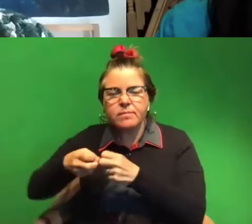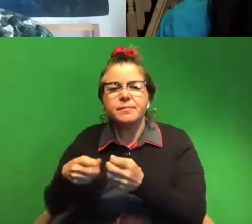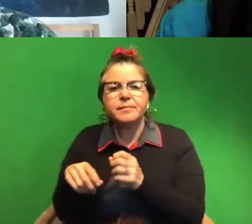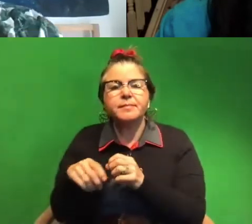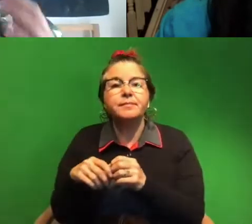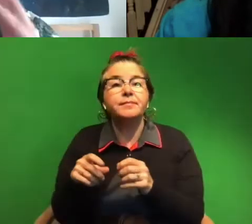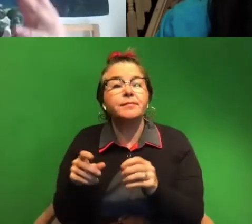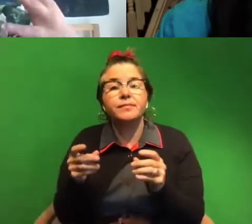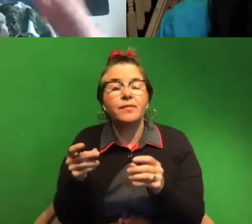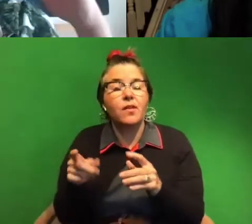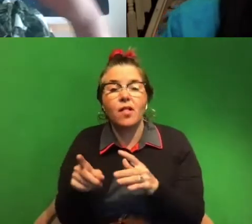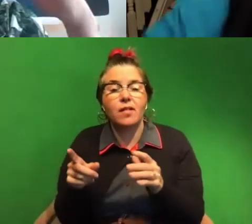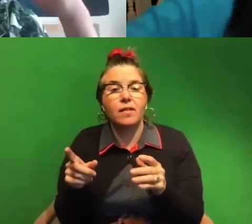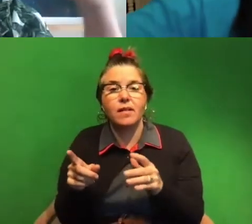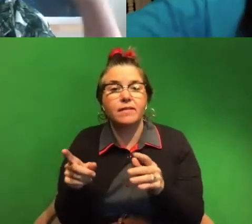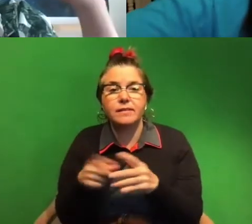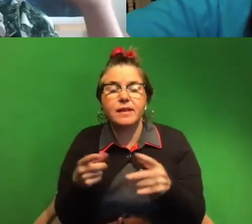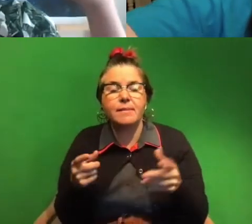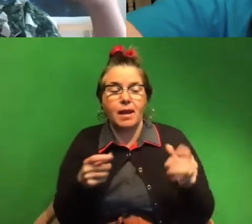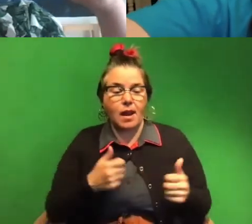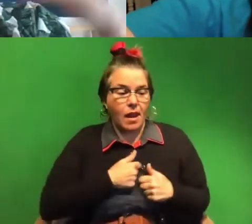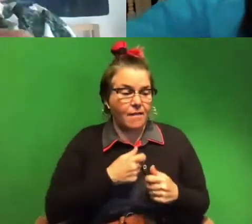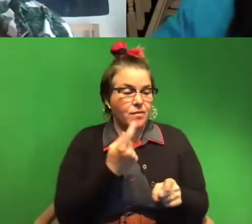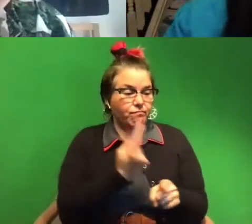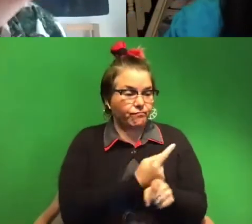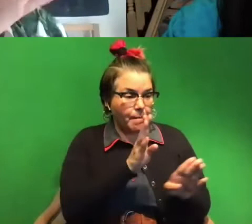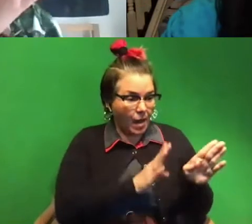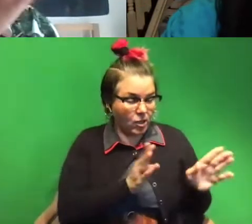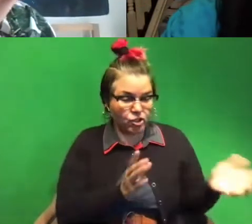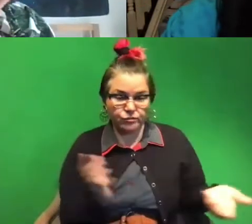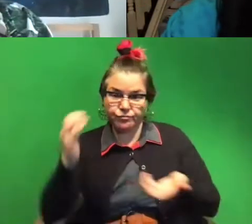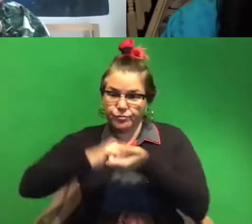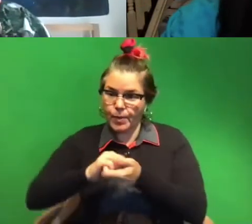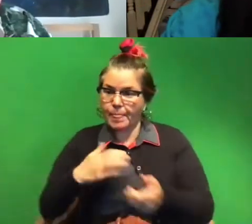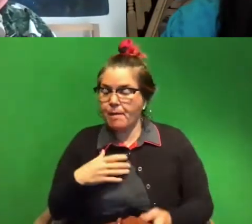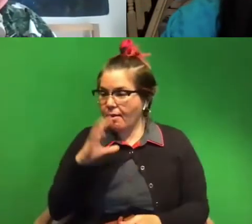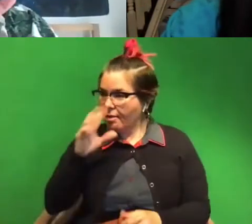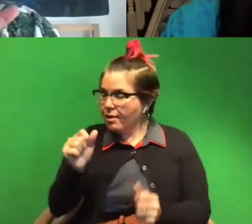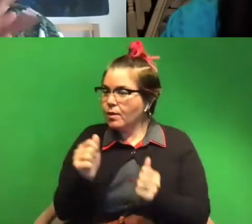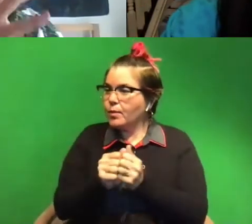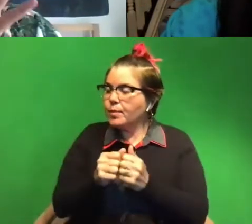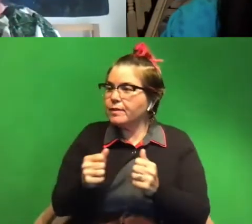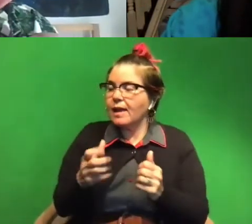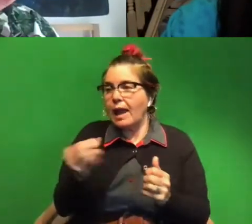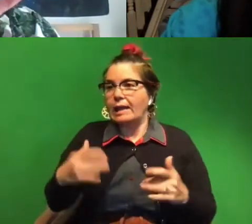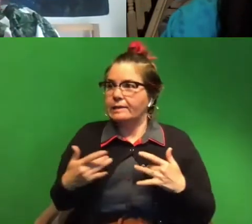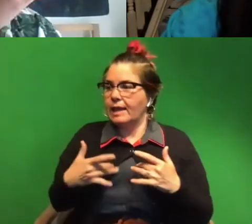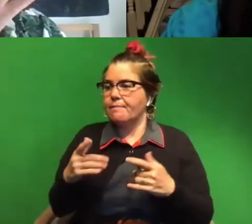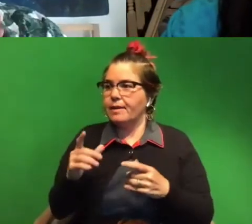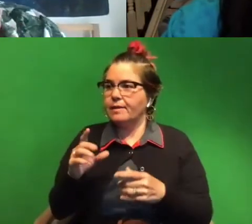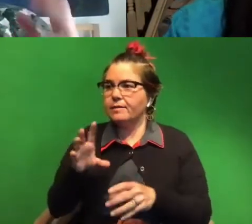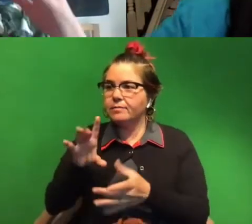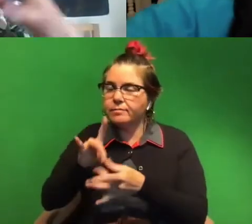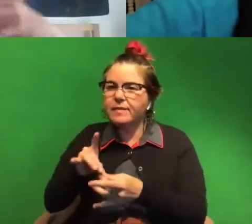sudden, I was able to marry my love of traditional biology with my interest in, and excitement about the